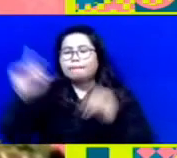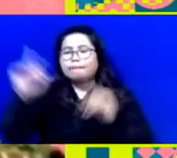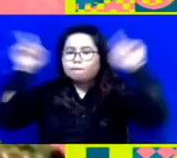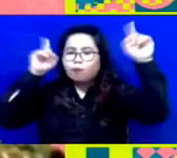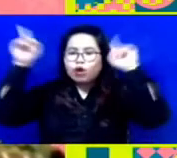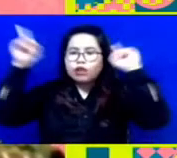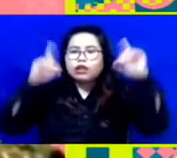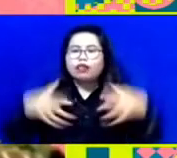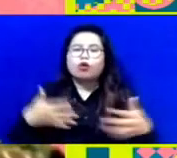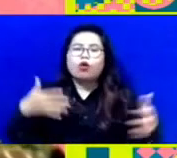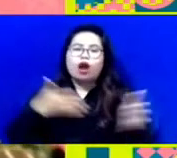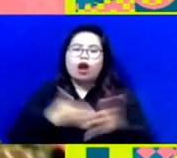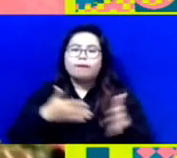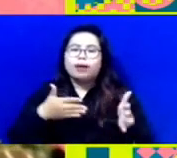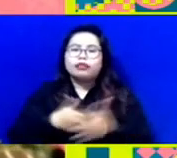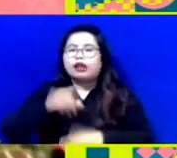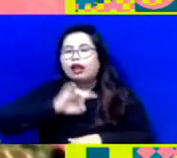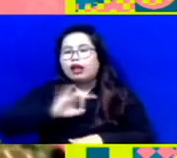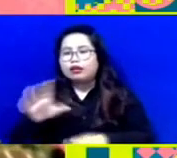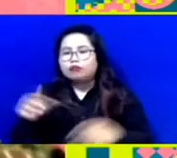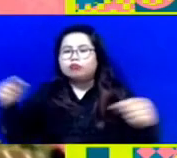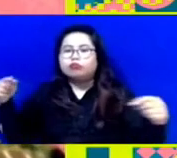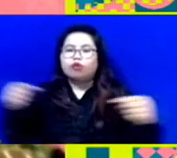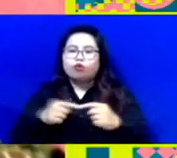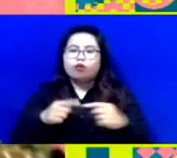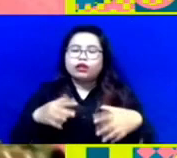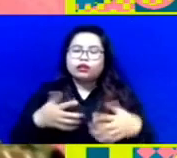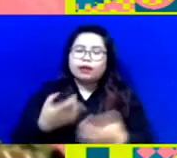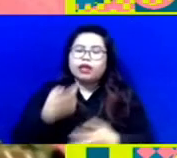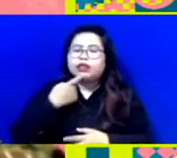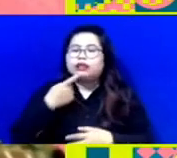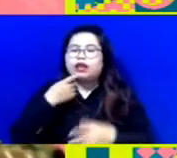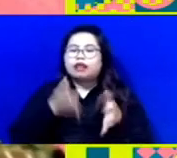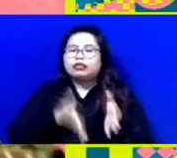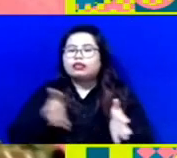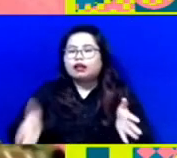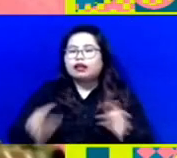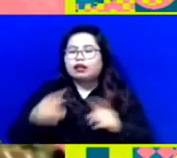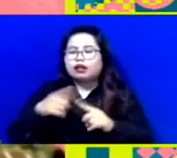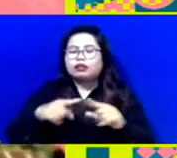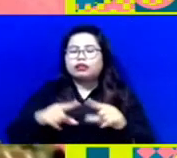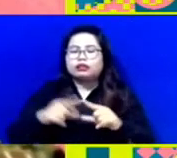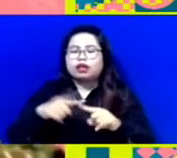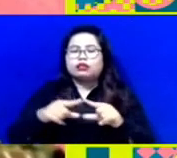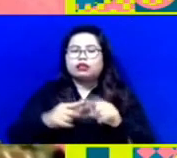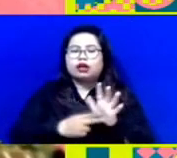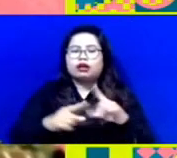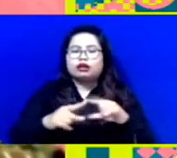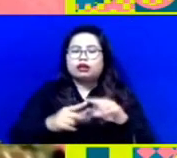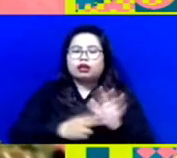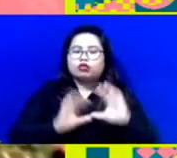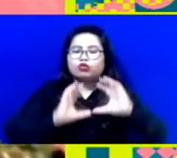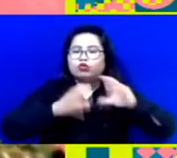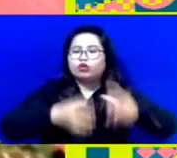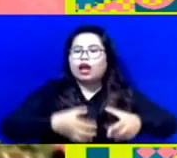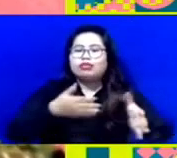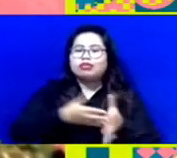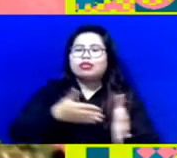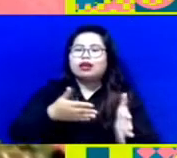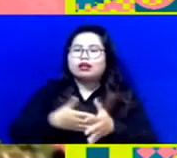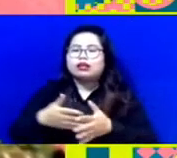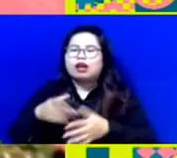international order. These challenges are hindering our efforts in realizing the Sustainable Development